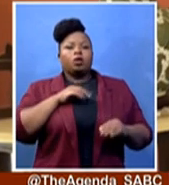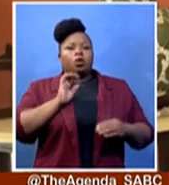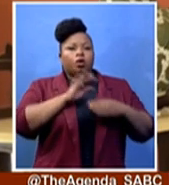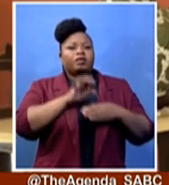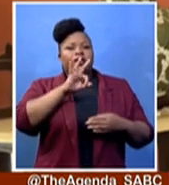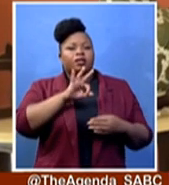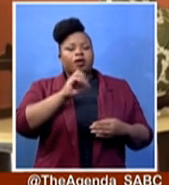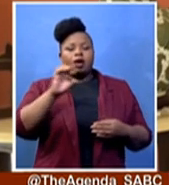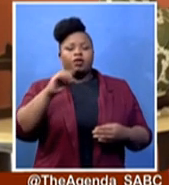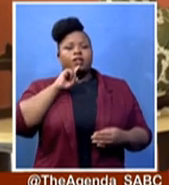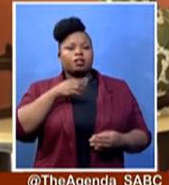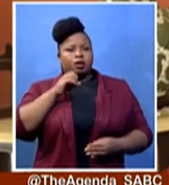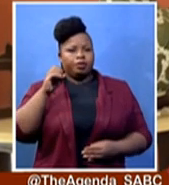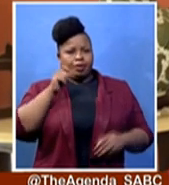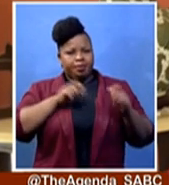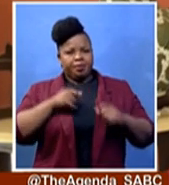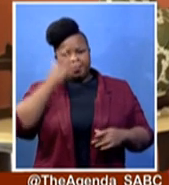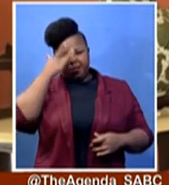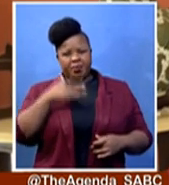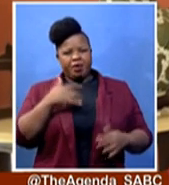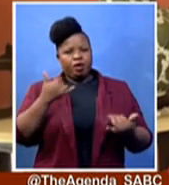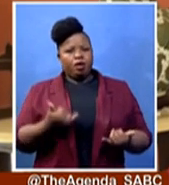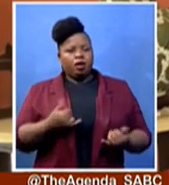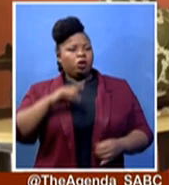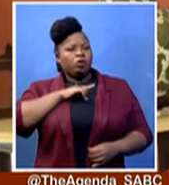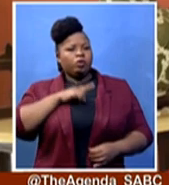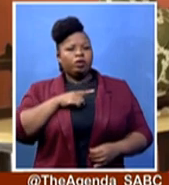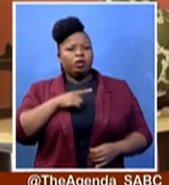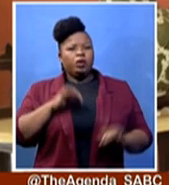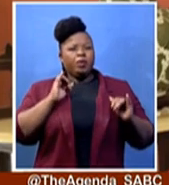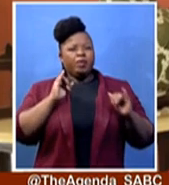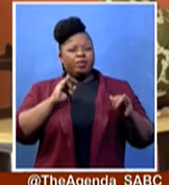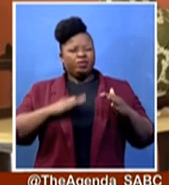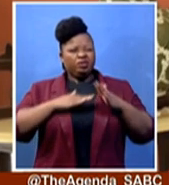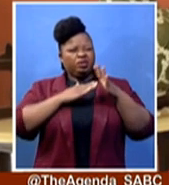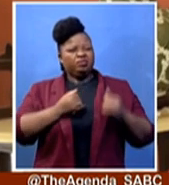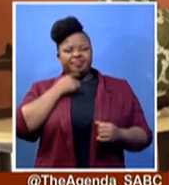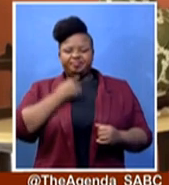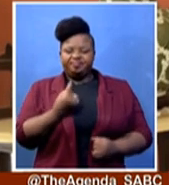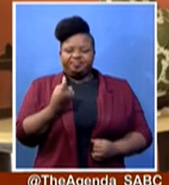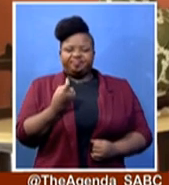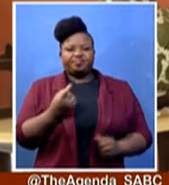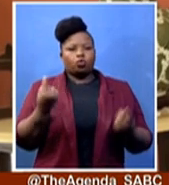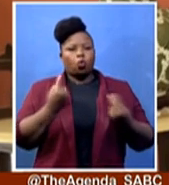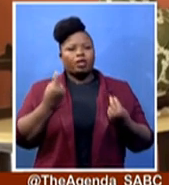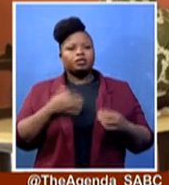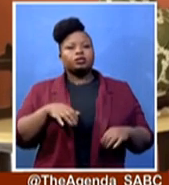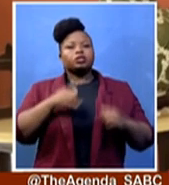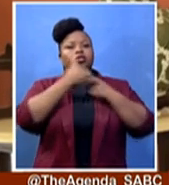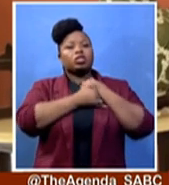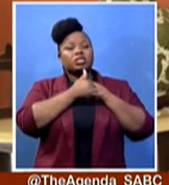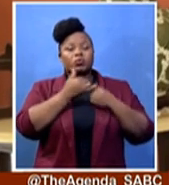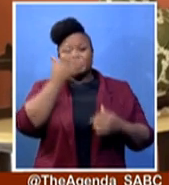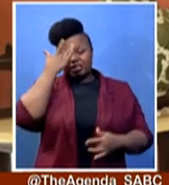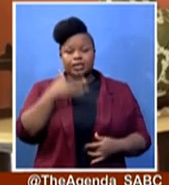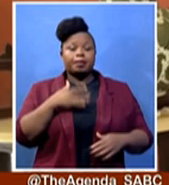it's now earned the dubious distinction of being the only country in the world of recording as many cases in a single day. But the problem is